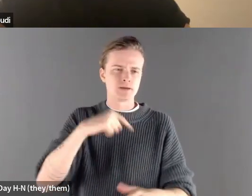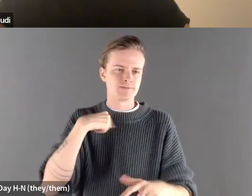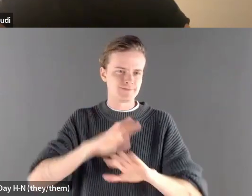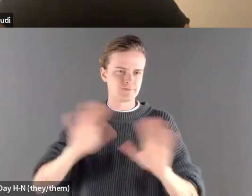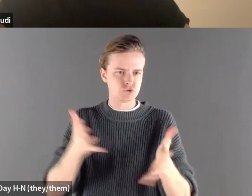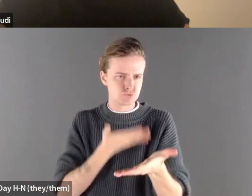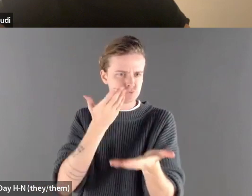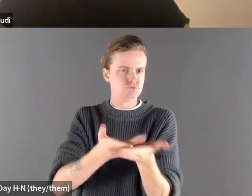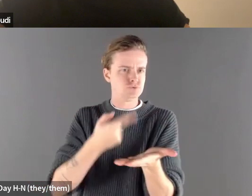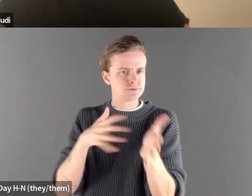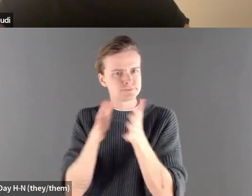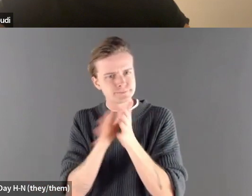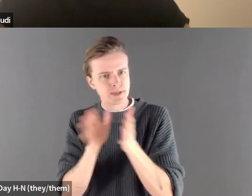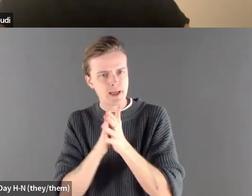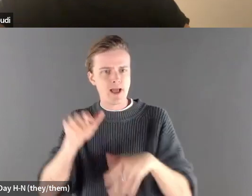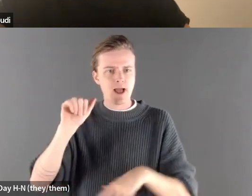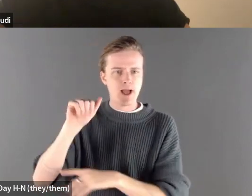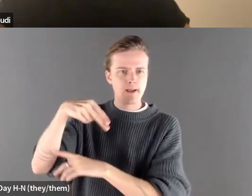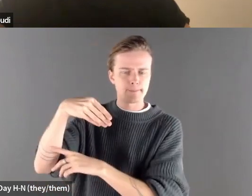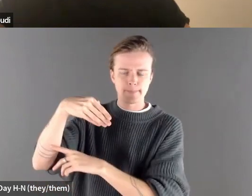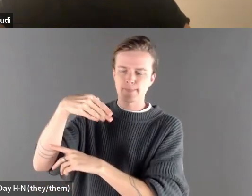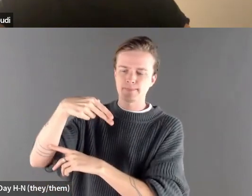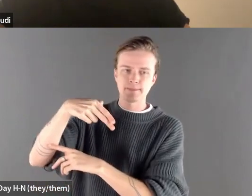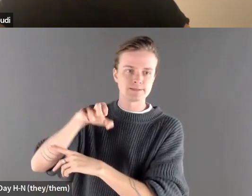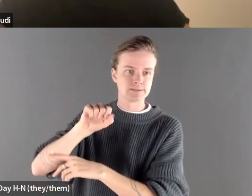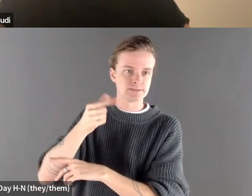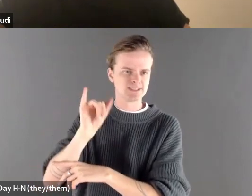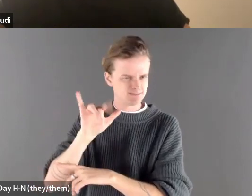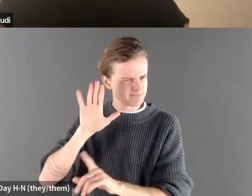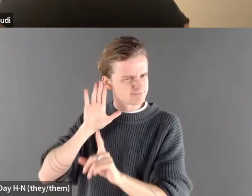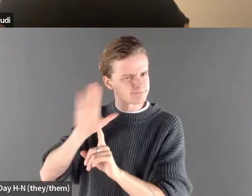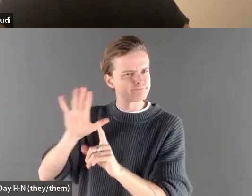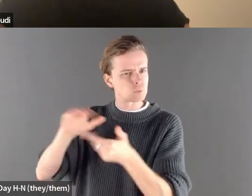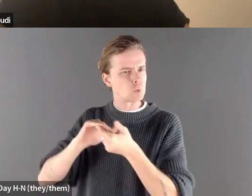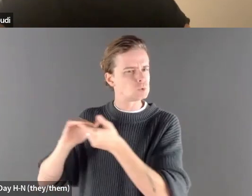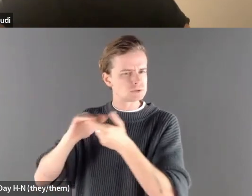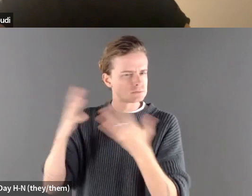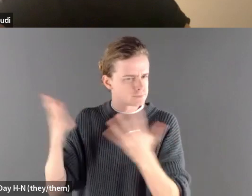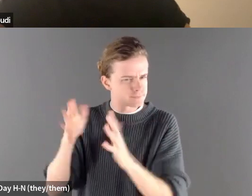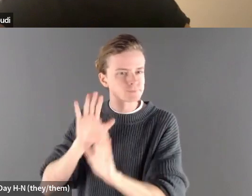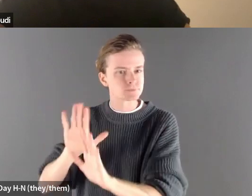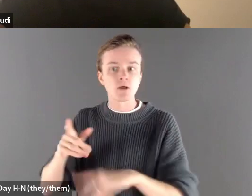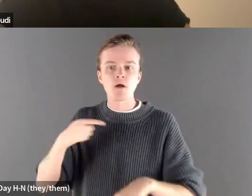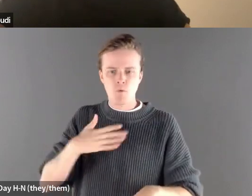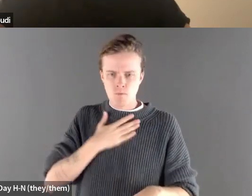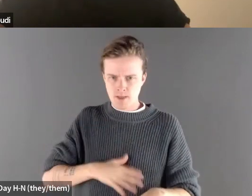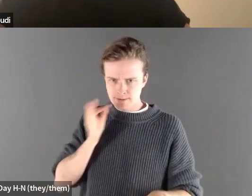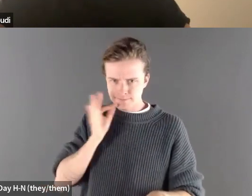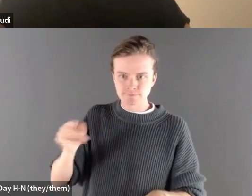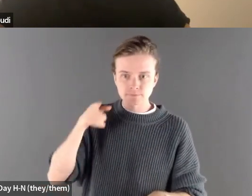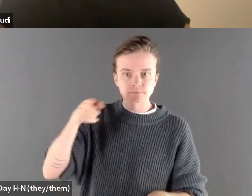know from Matt, if also, I mean, how is their experience in, like, for example, collaborating with the private